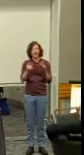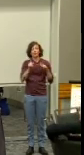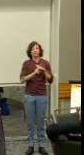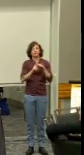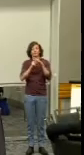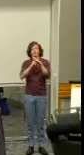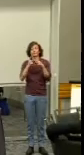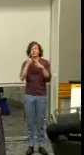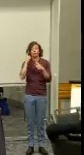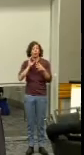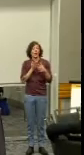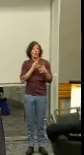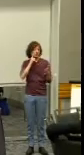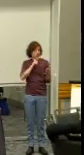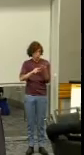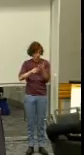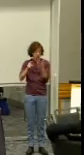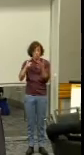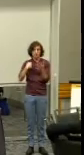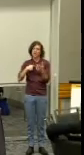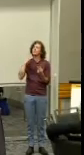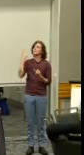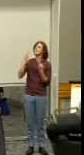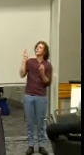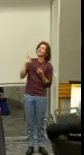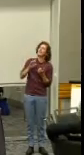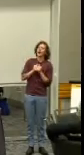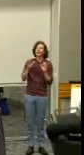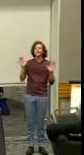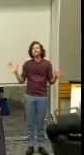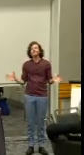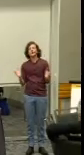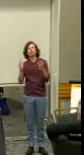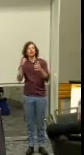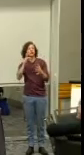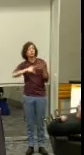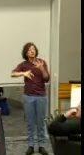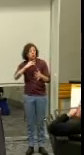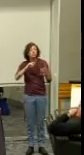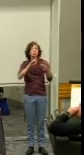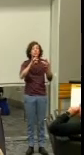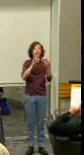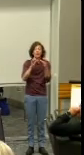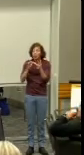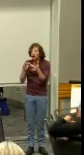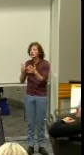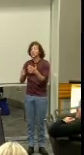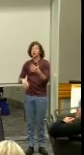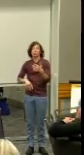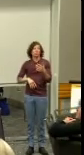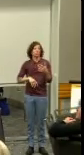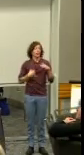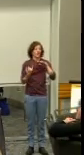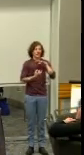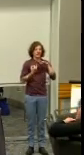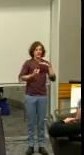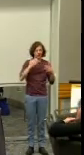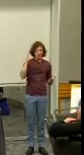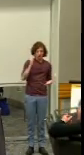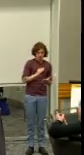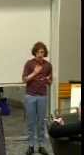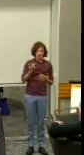we're thinking about fostering social connection in our community spaces, reducing isolation. We talked a lot about the